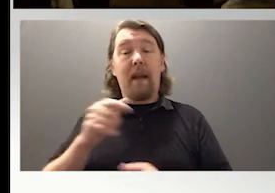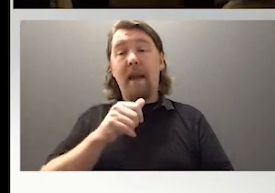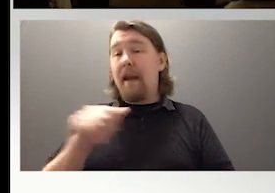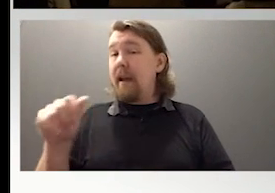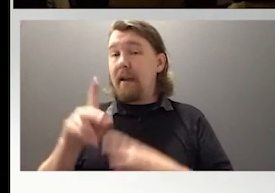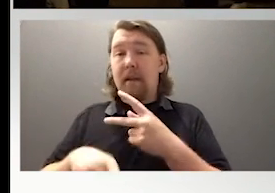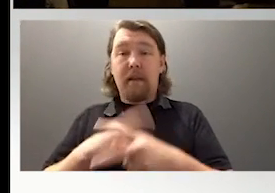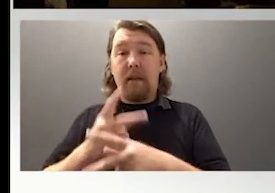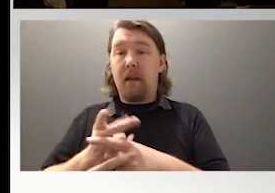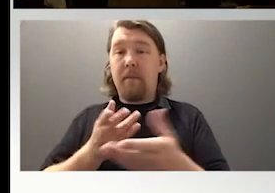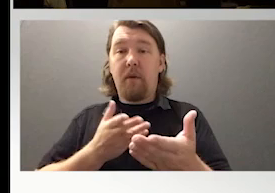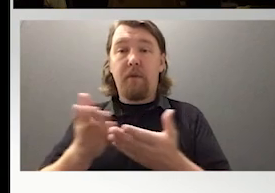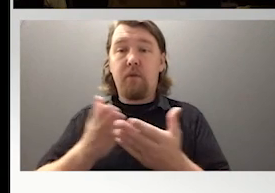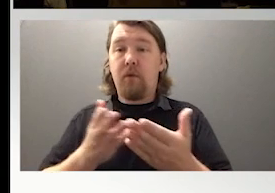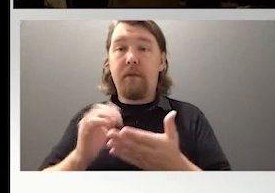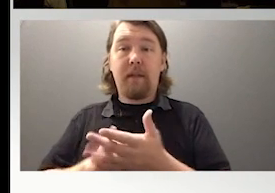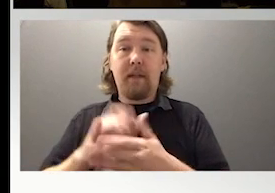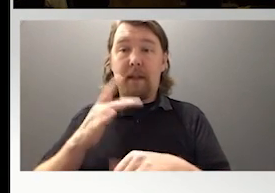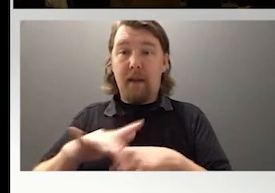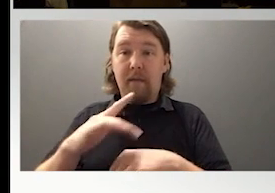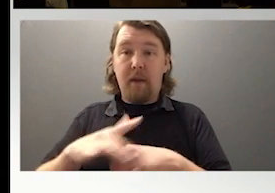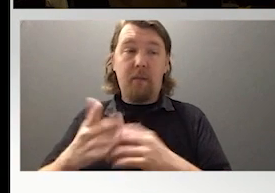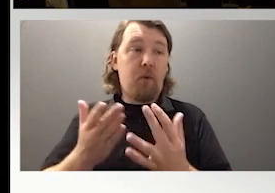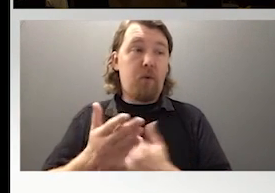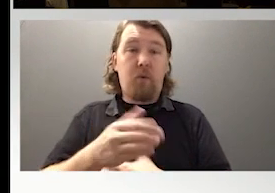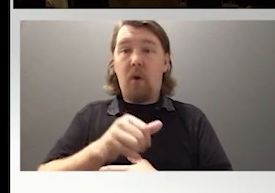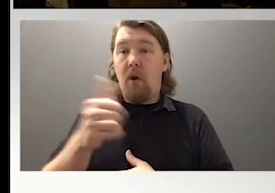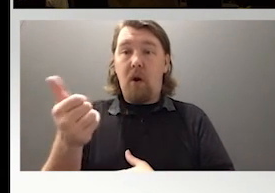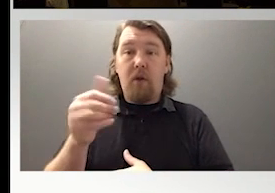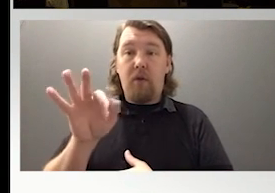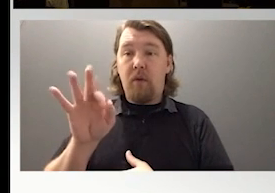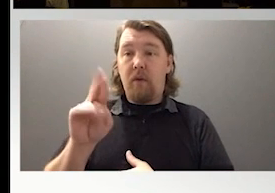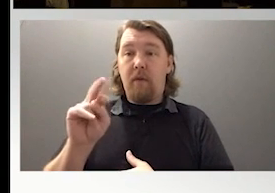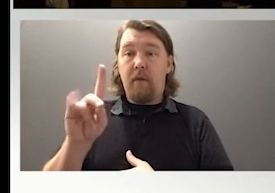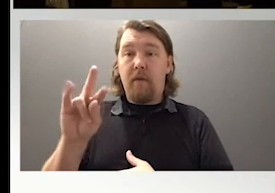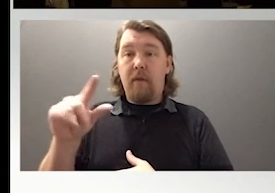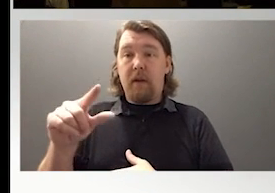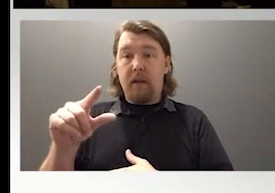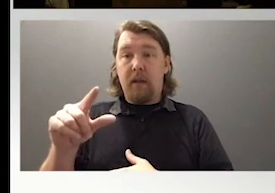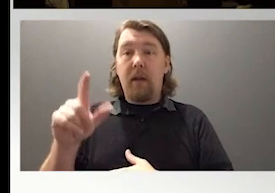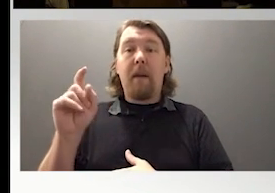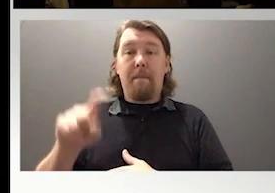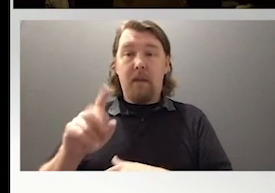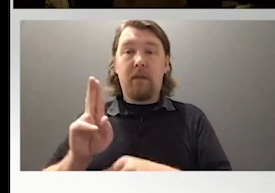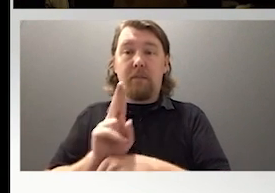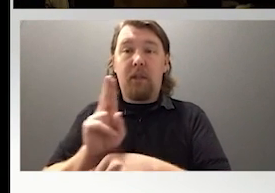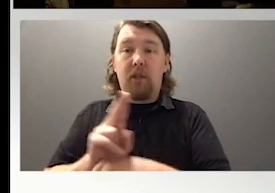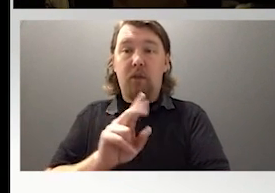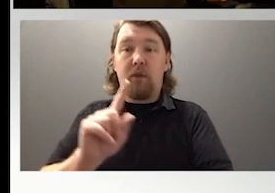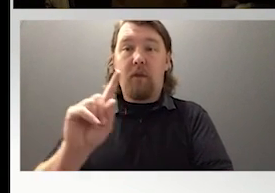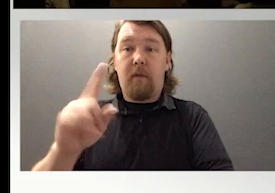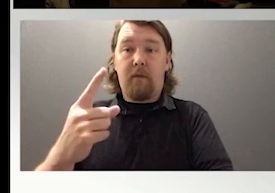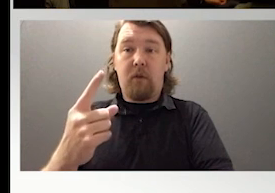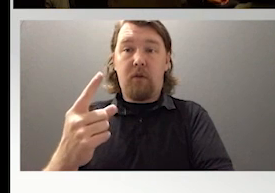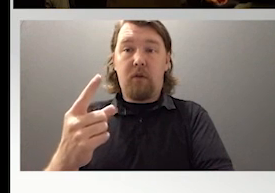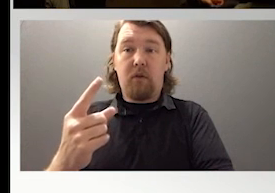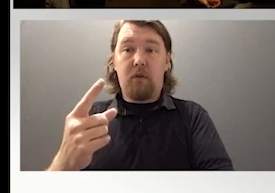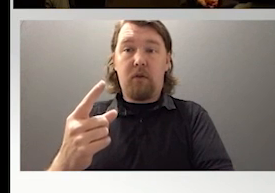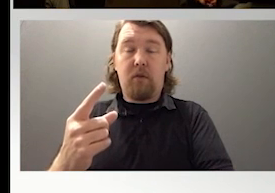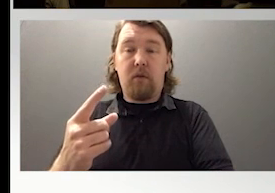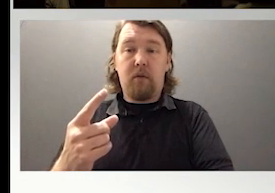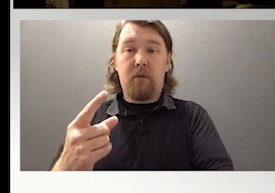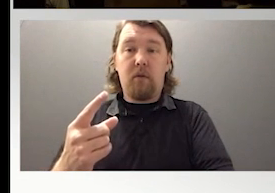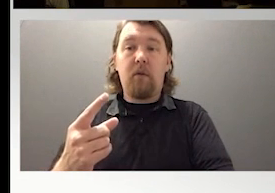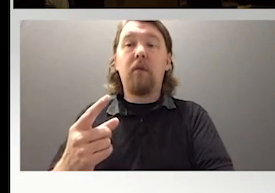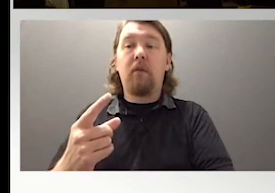of service that's available through another funding source would need to be accessed through that other funding source